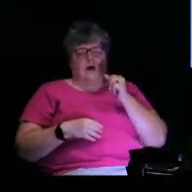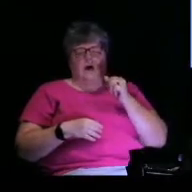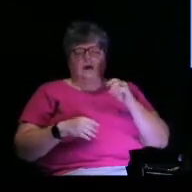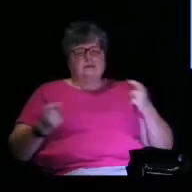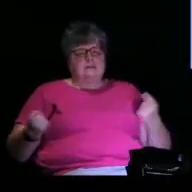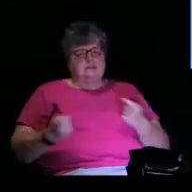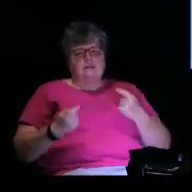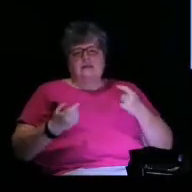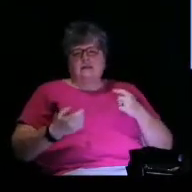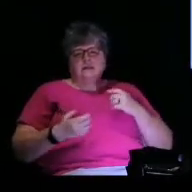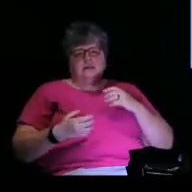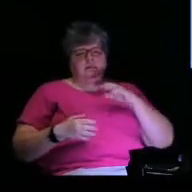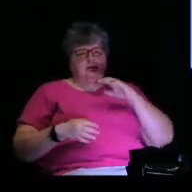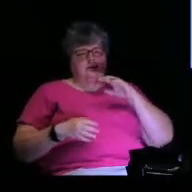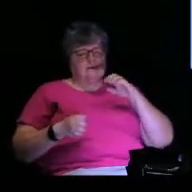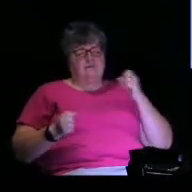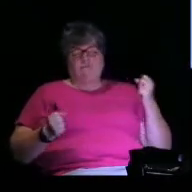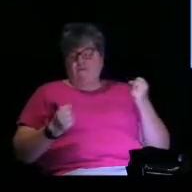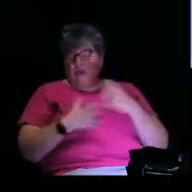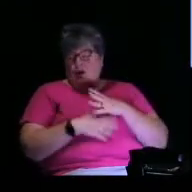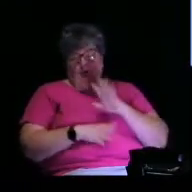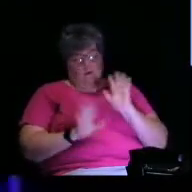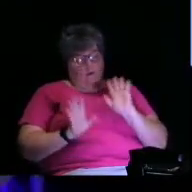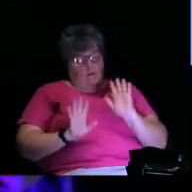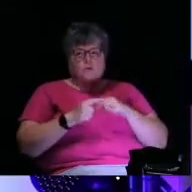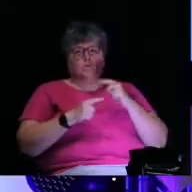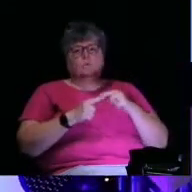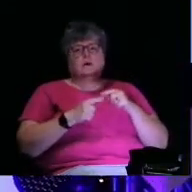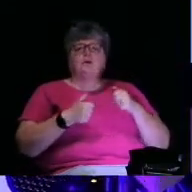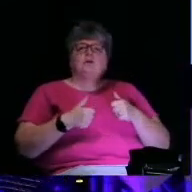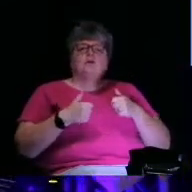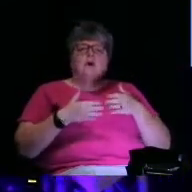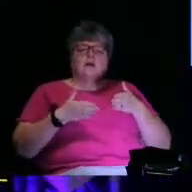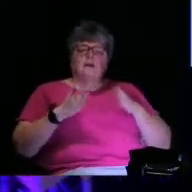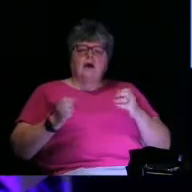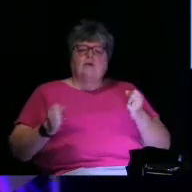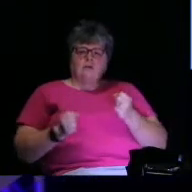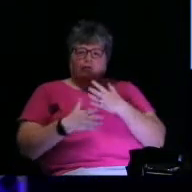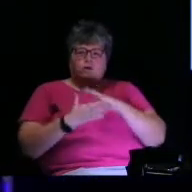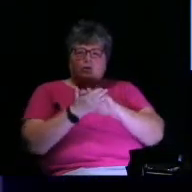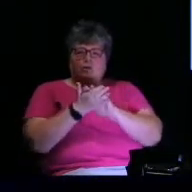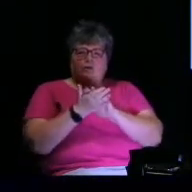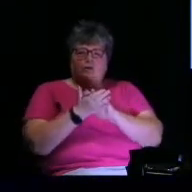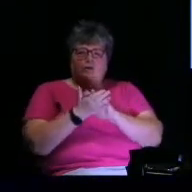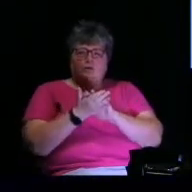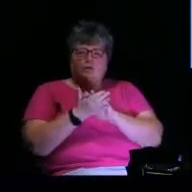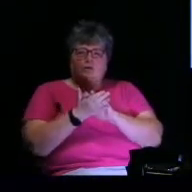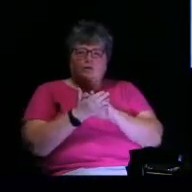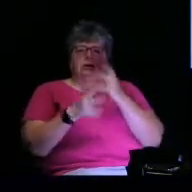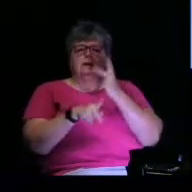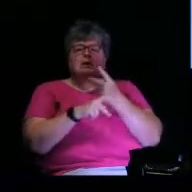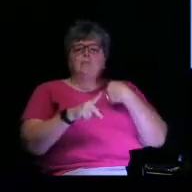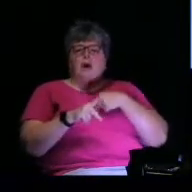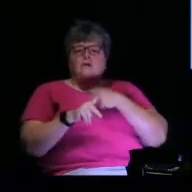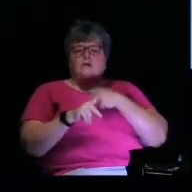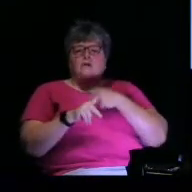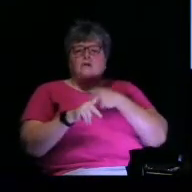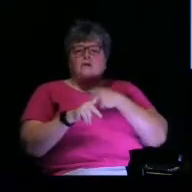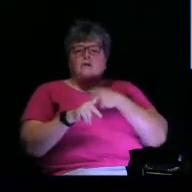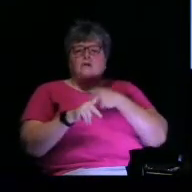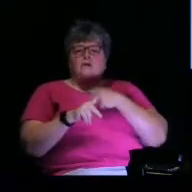fear, but it is a sin when we allow that fear to keep us from being faithful and doing what God has called us to do. And what Peter says to